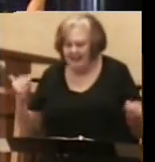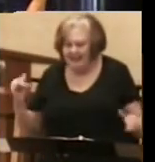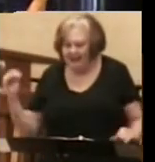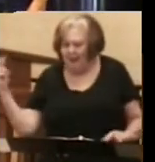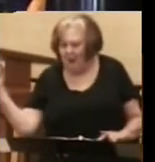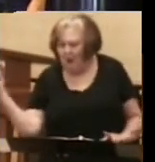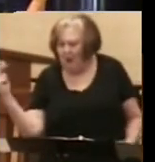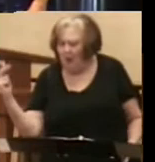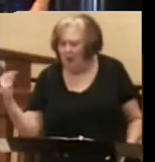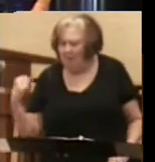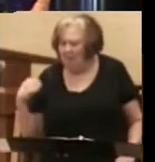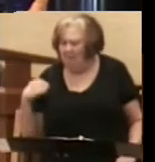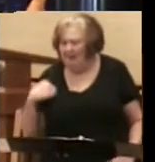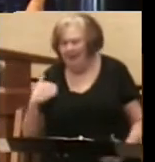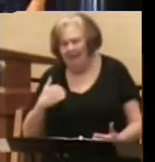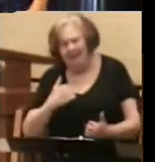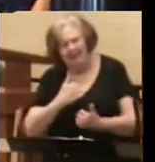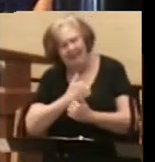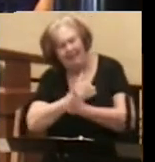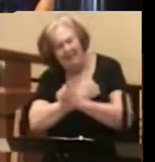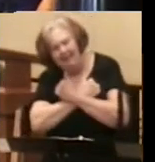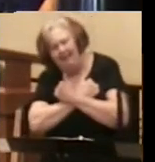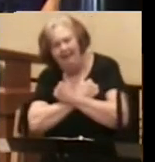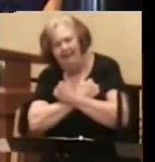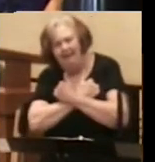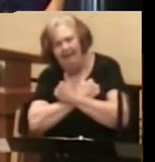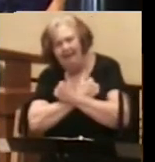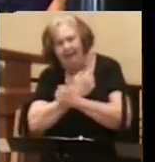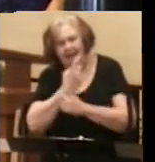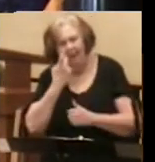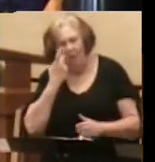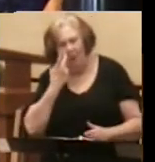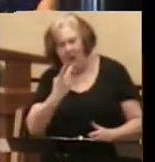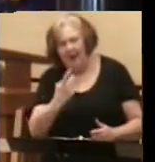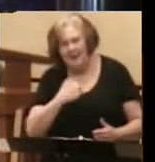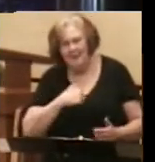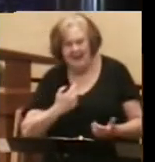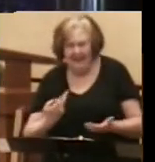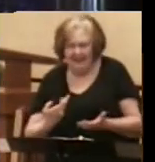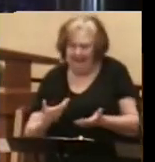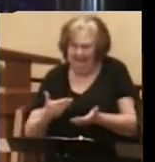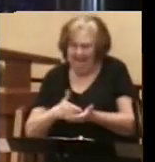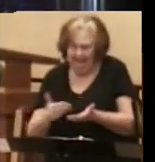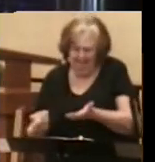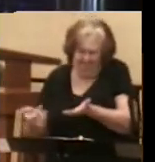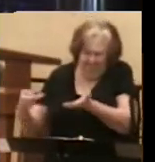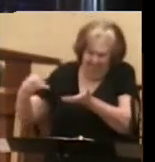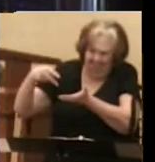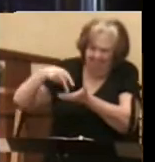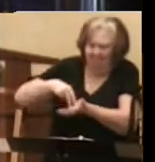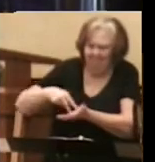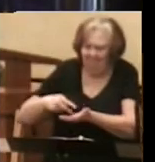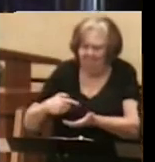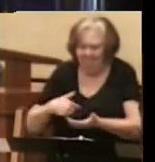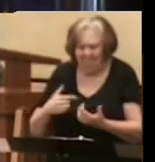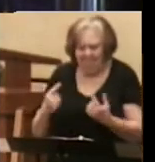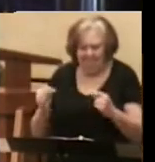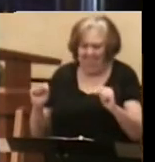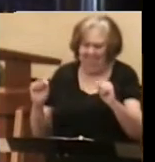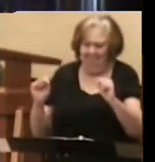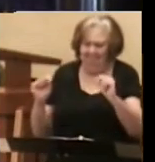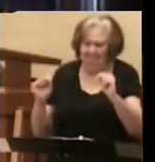with love and watch me rise again? Who